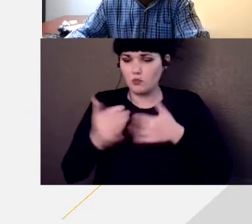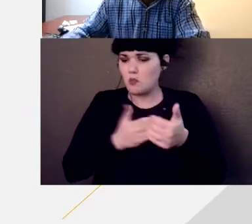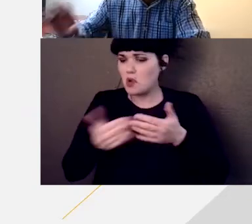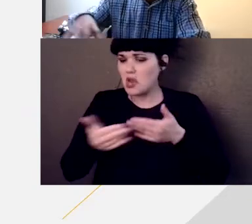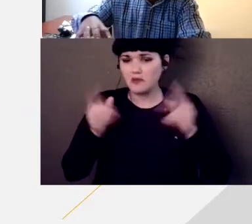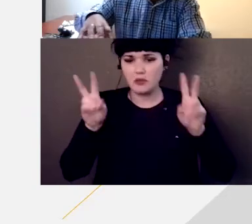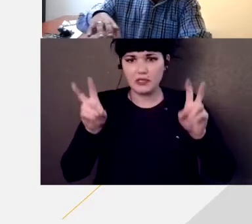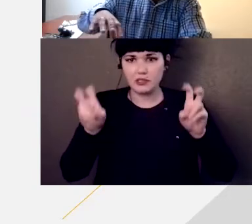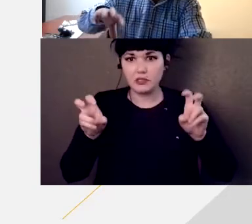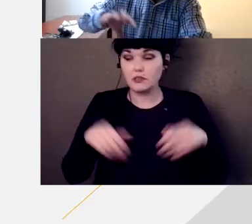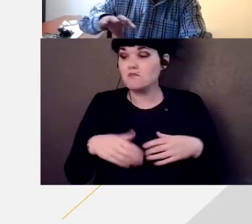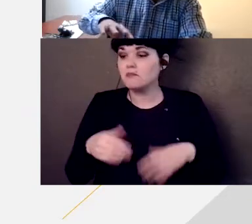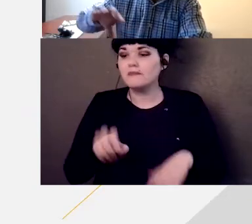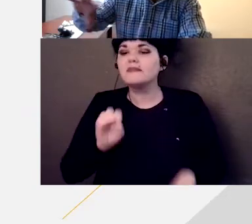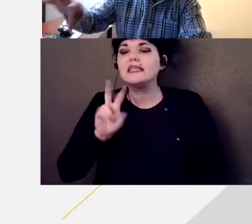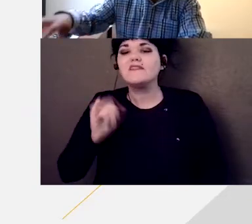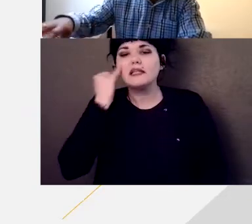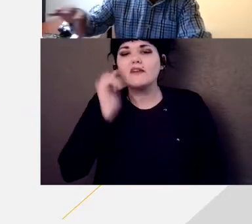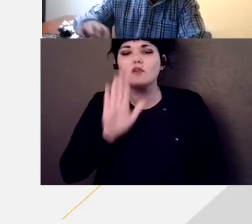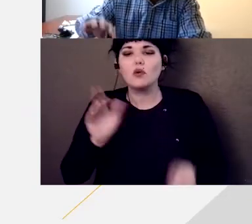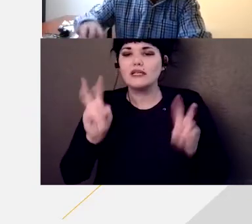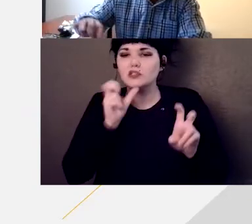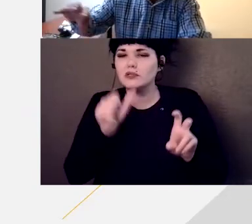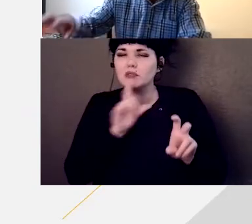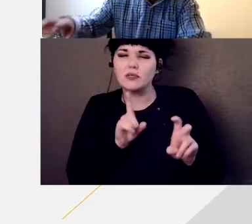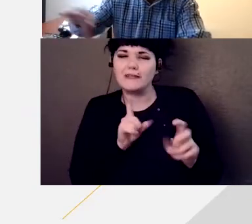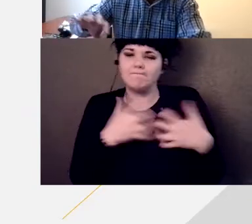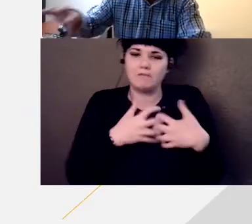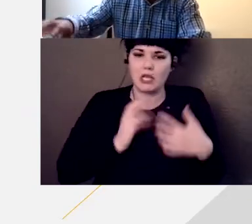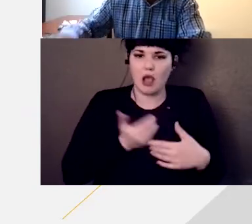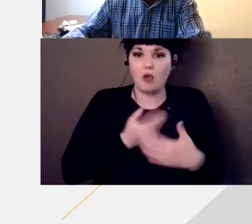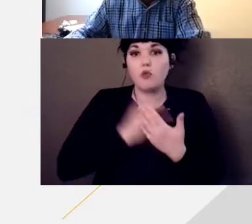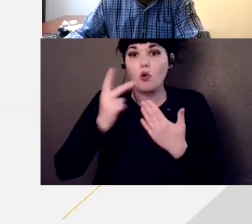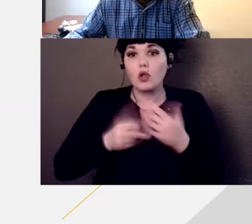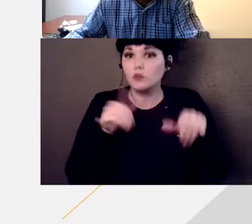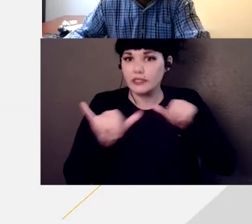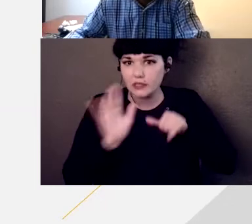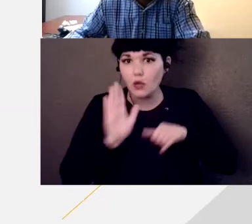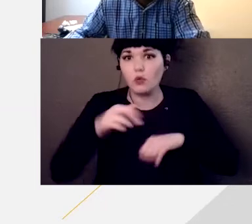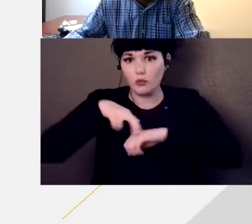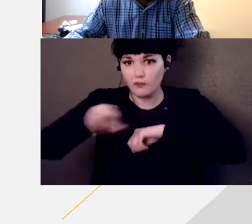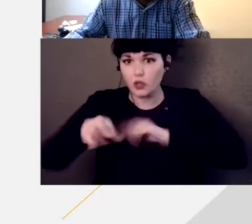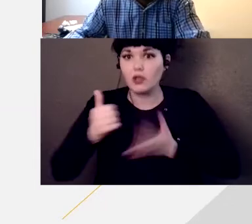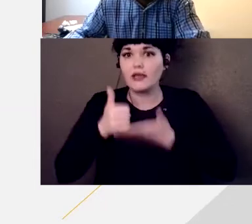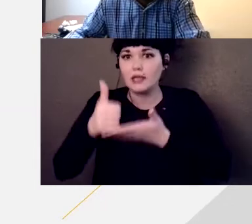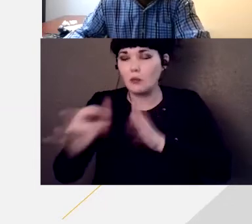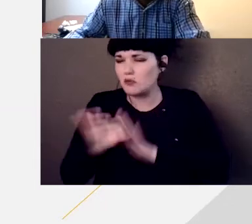falls within one of our programs, we can still refer you and still help you to get to where you need to be.